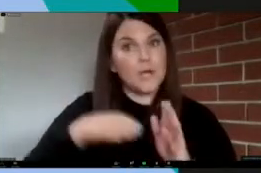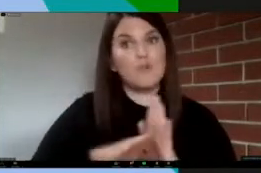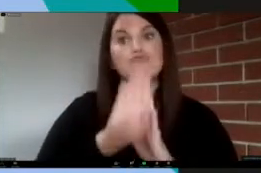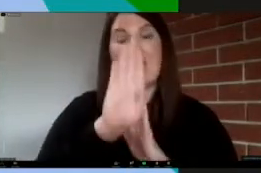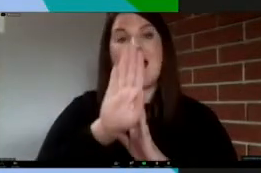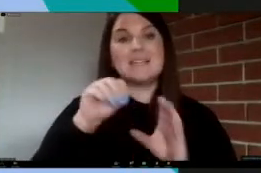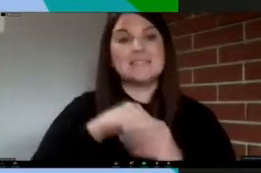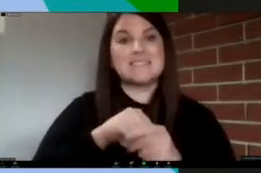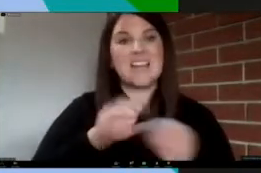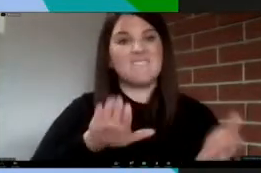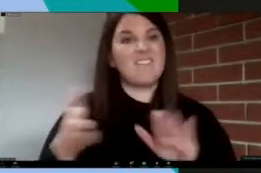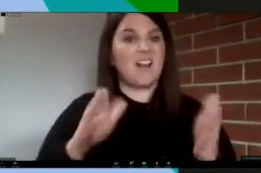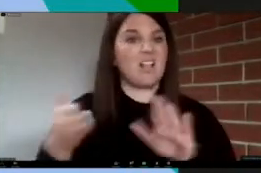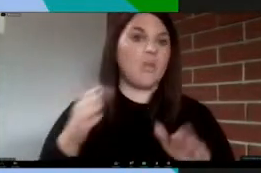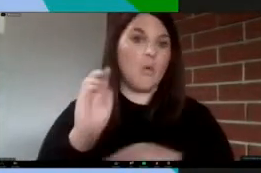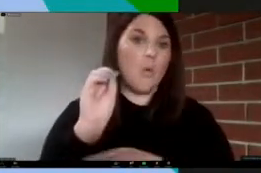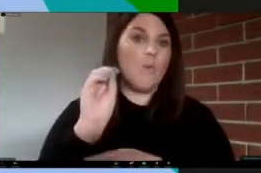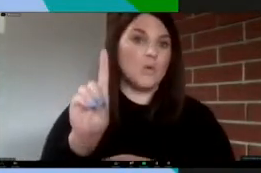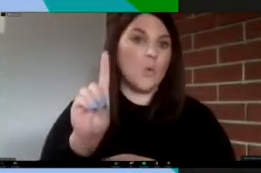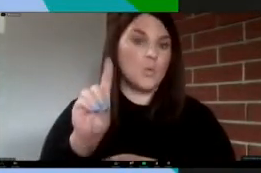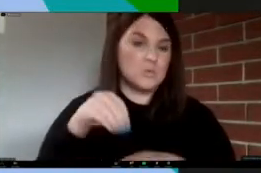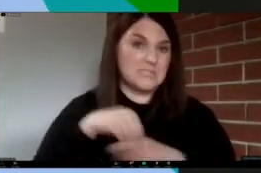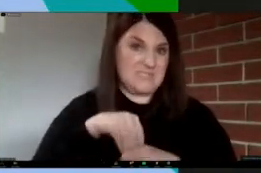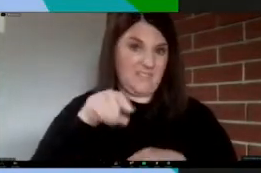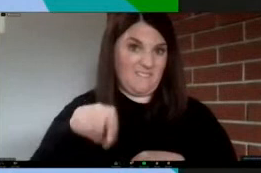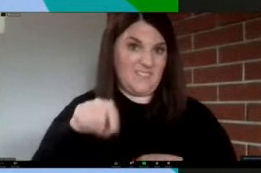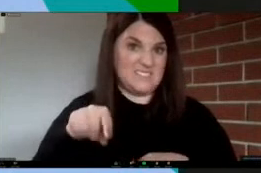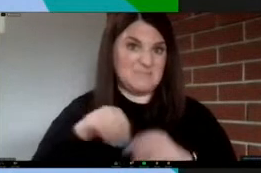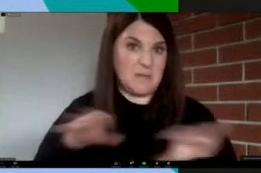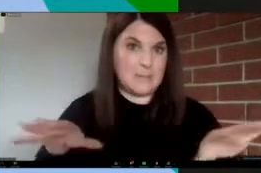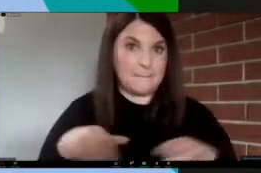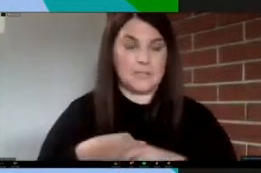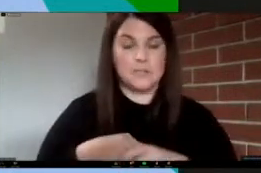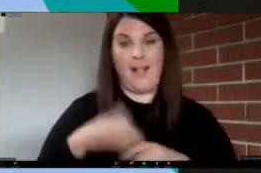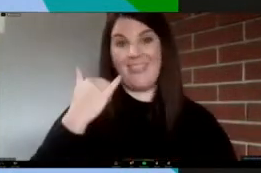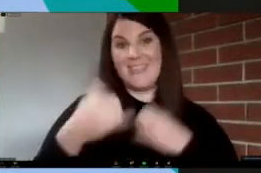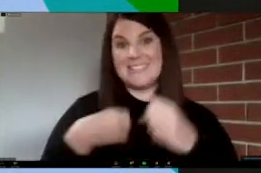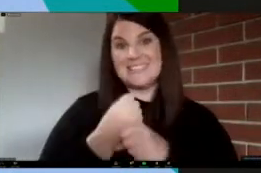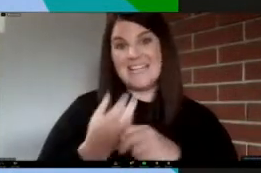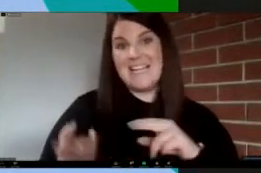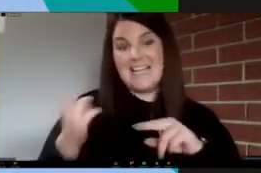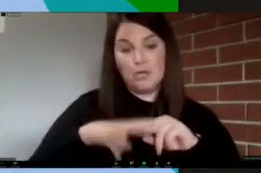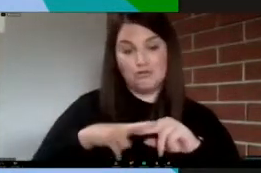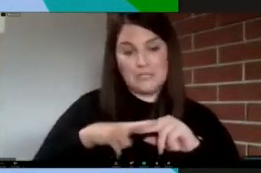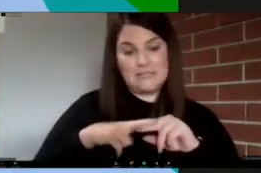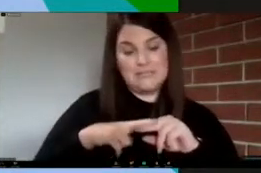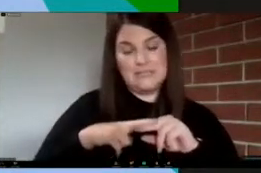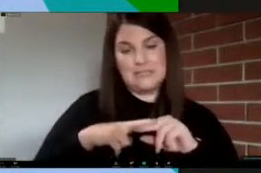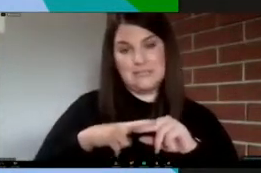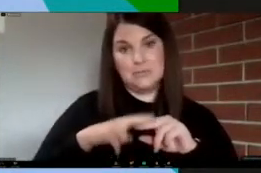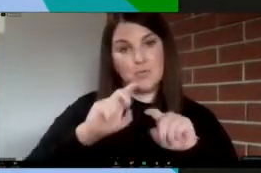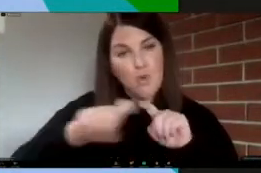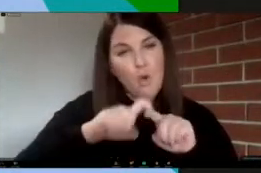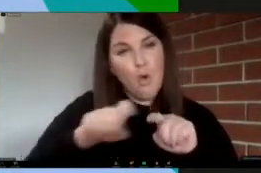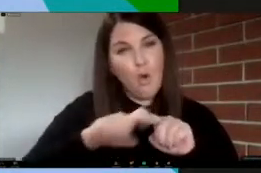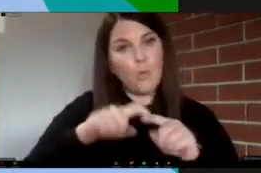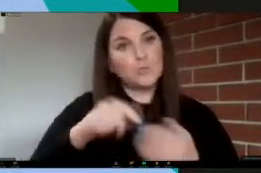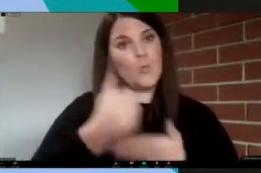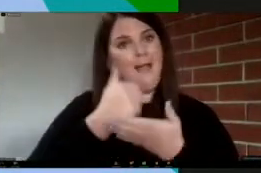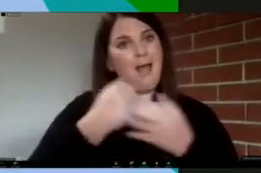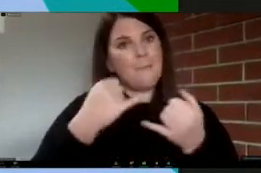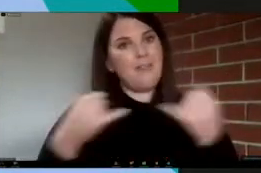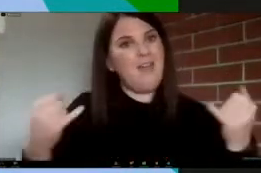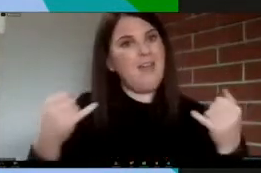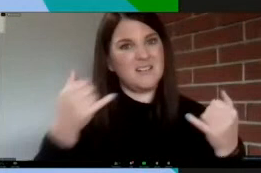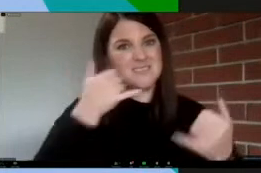in fatal overdoses during the pandemic. And this year's increase in calls to helplines across the country are